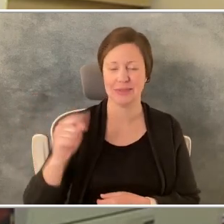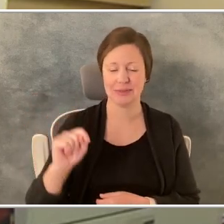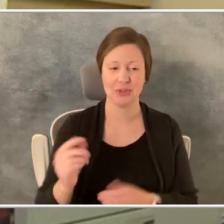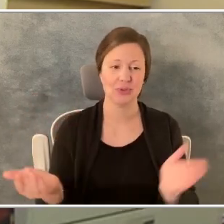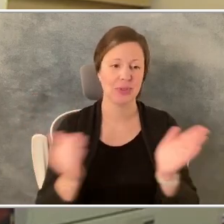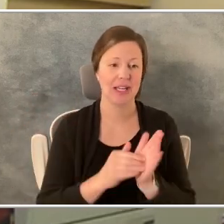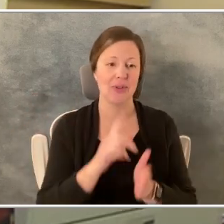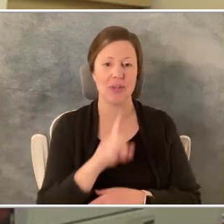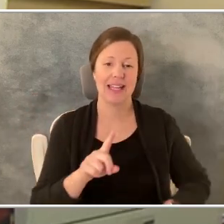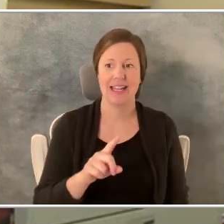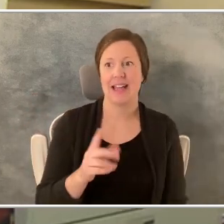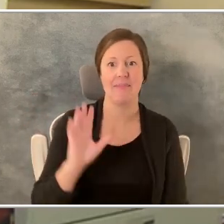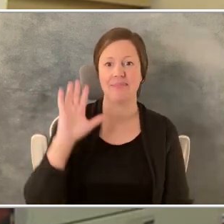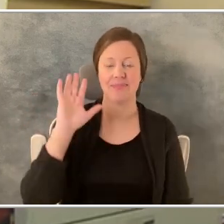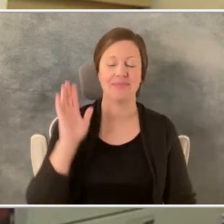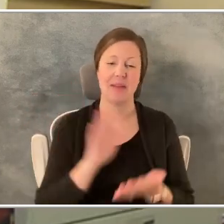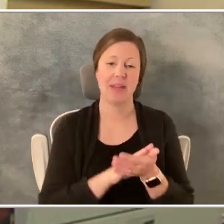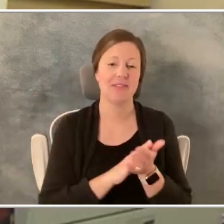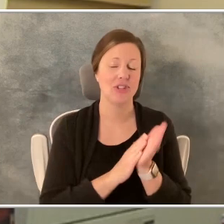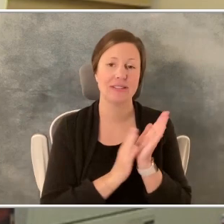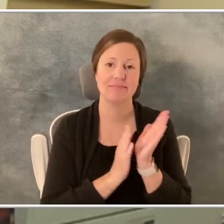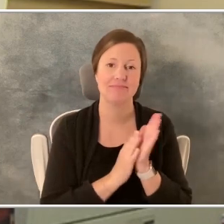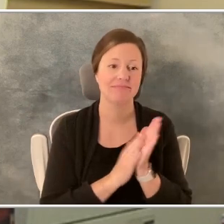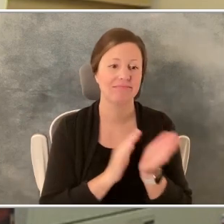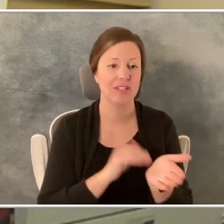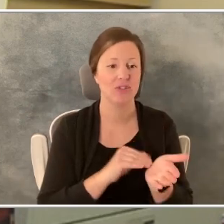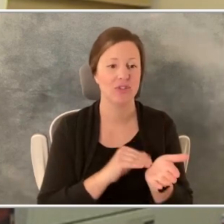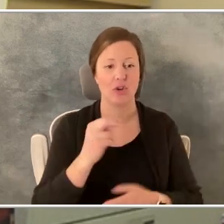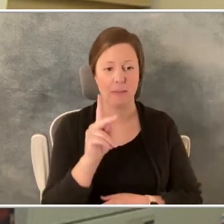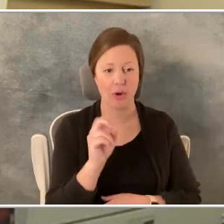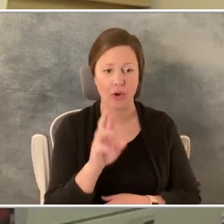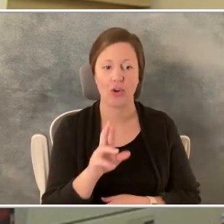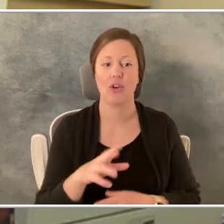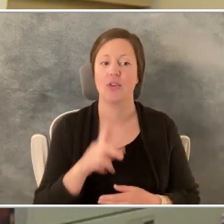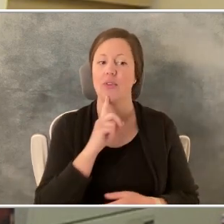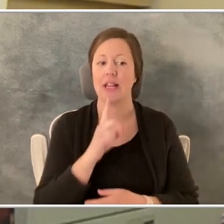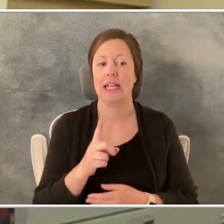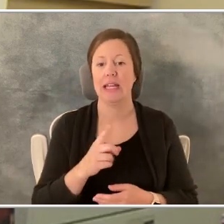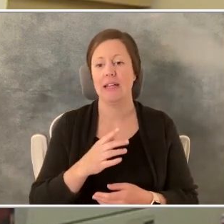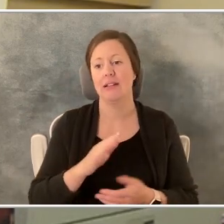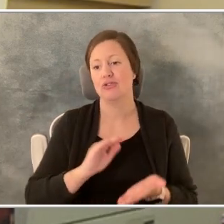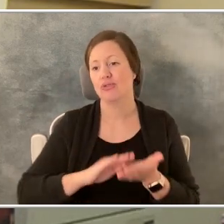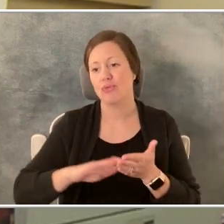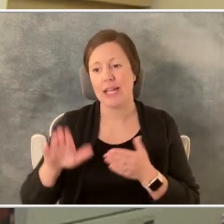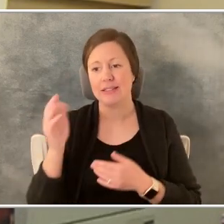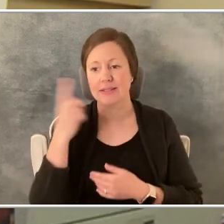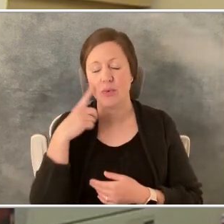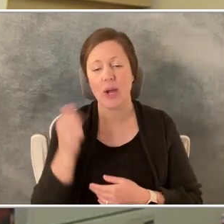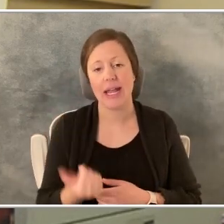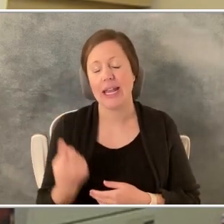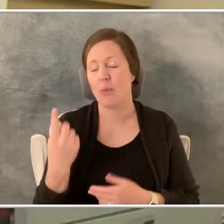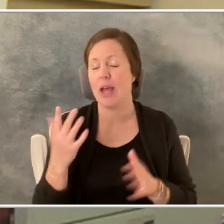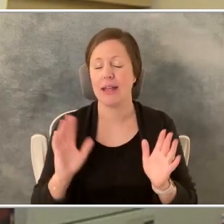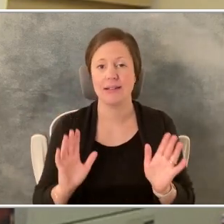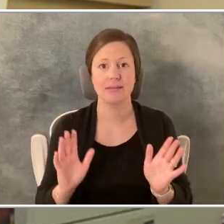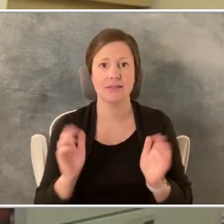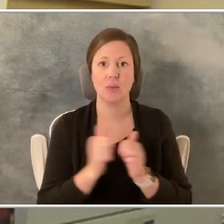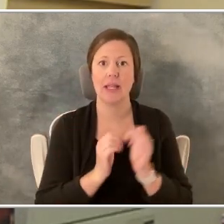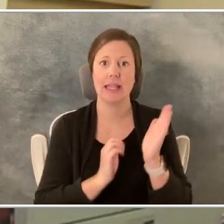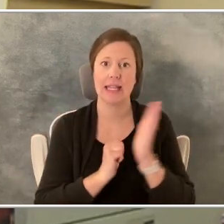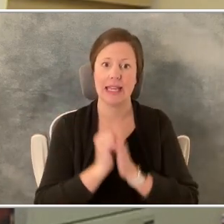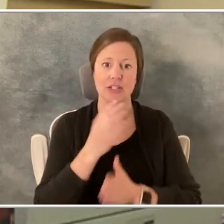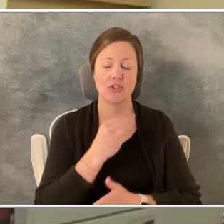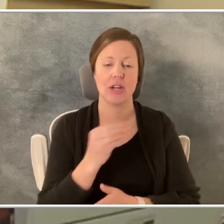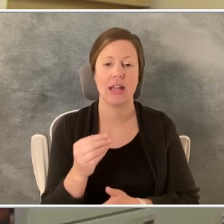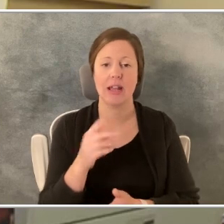Dr. Parker, to anyone that's going through any type of cancers, and belief is a big belief